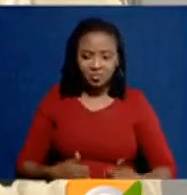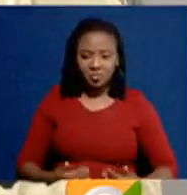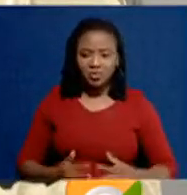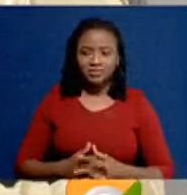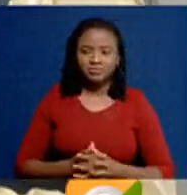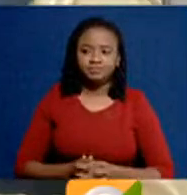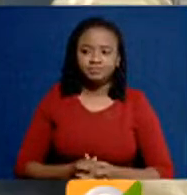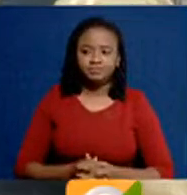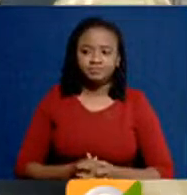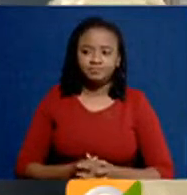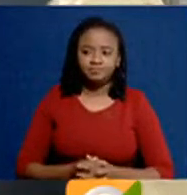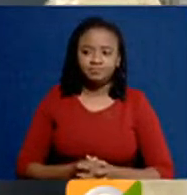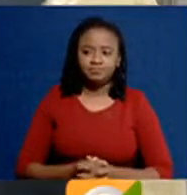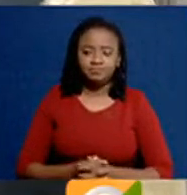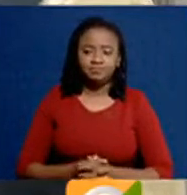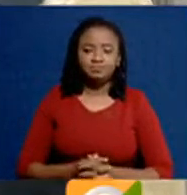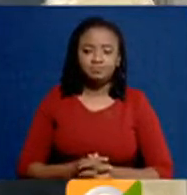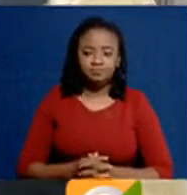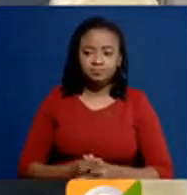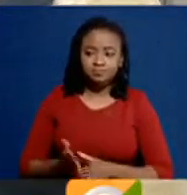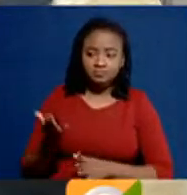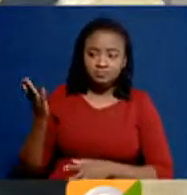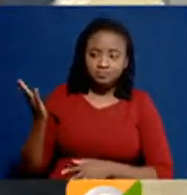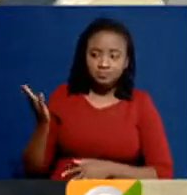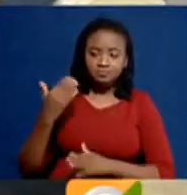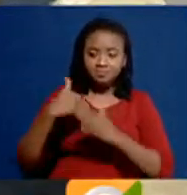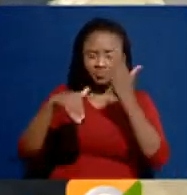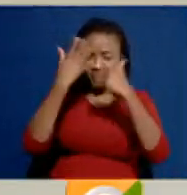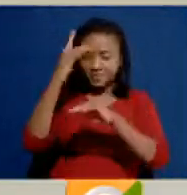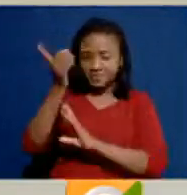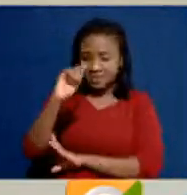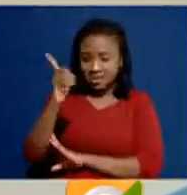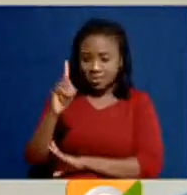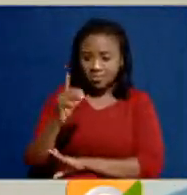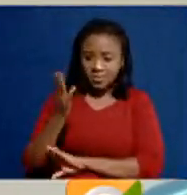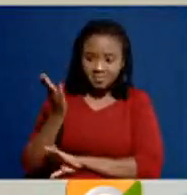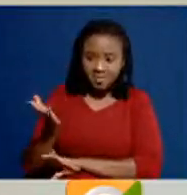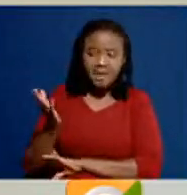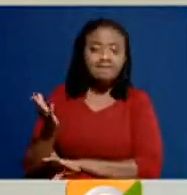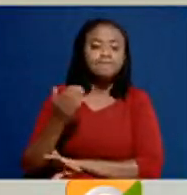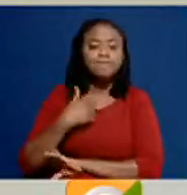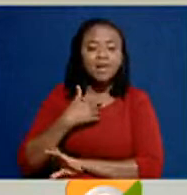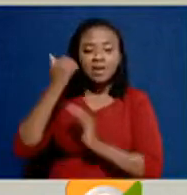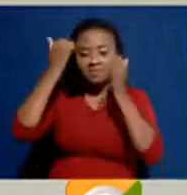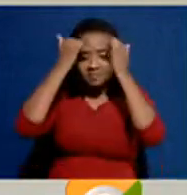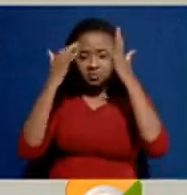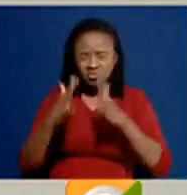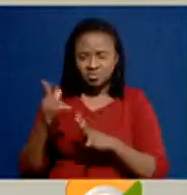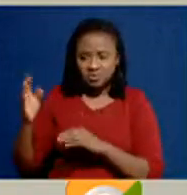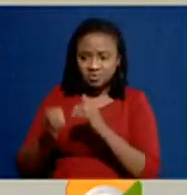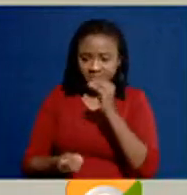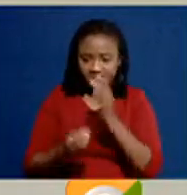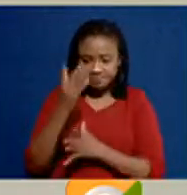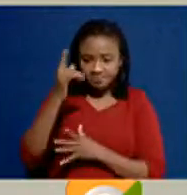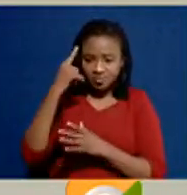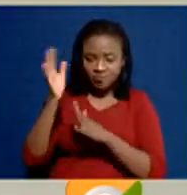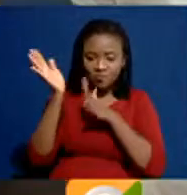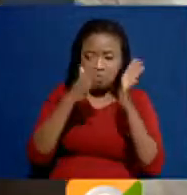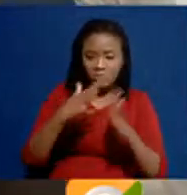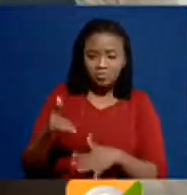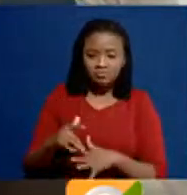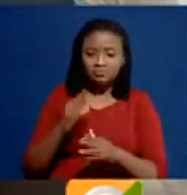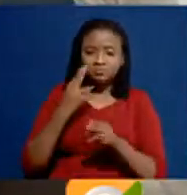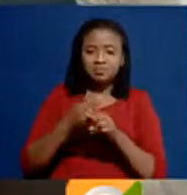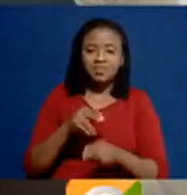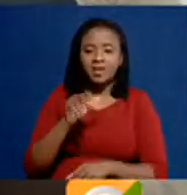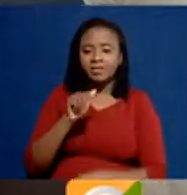This smart weather station at the University of Nairobi stand also attracted a lot of attention. Arnold Bett has